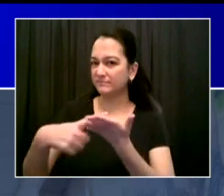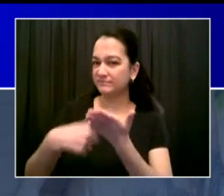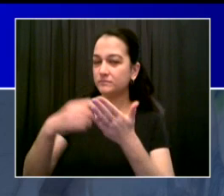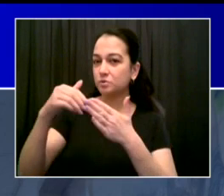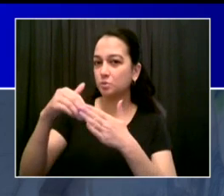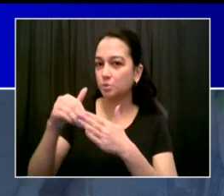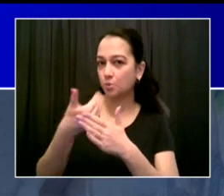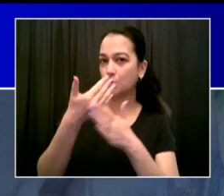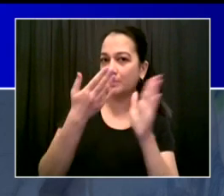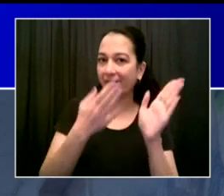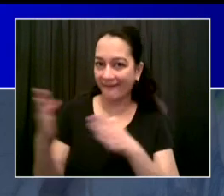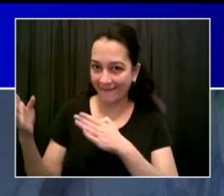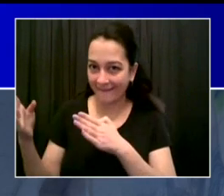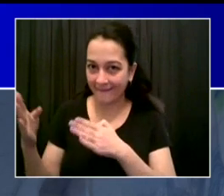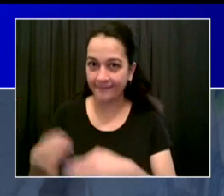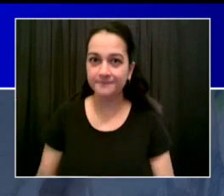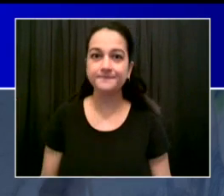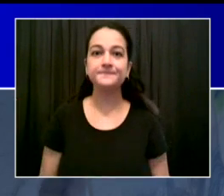We're going to keep doing that.